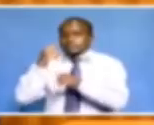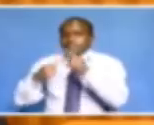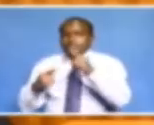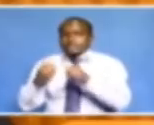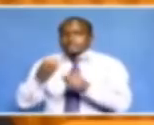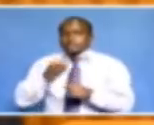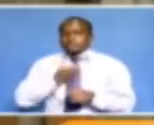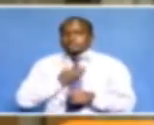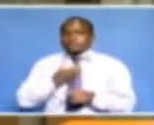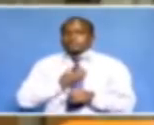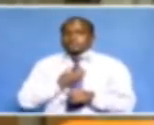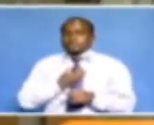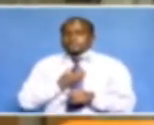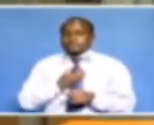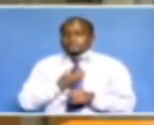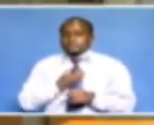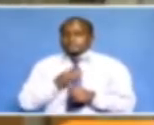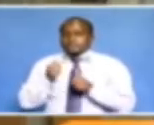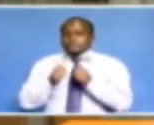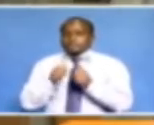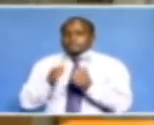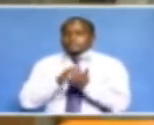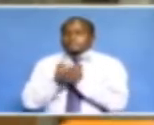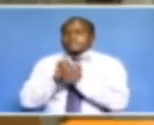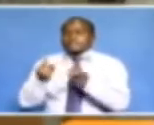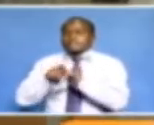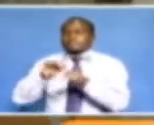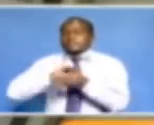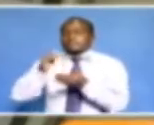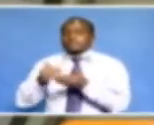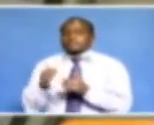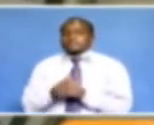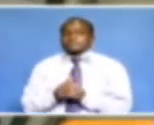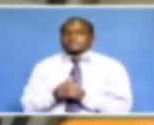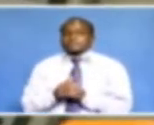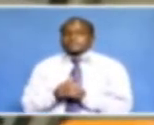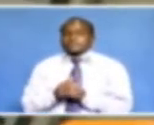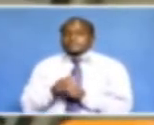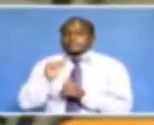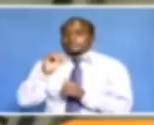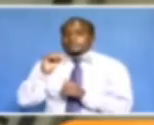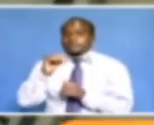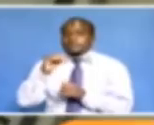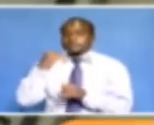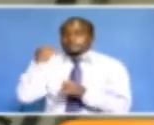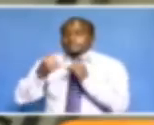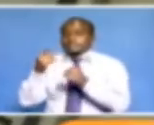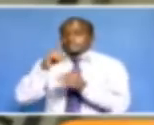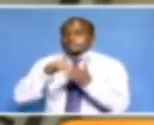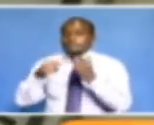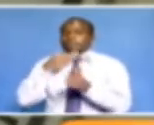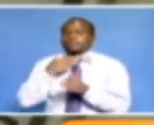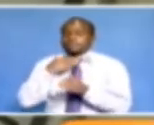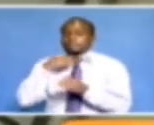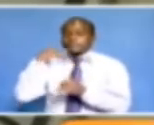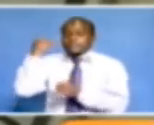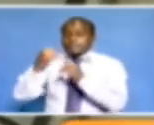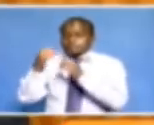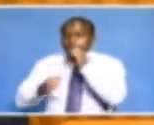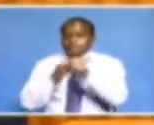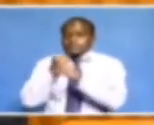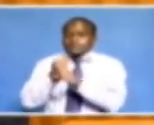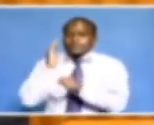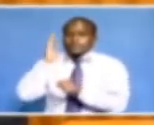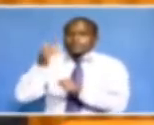we are spending a similar amount. So eventually what we want is by the end of this year, we'll have at